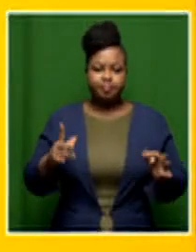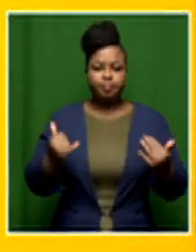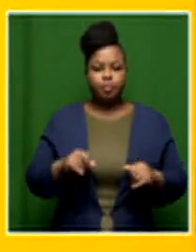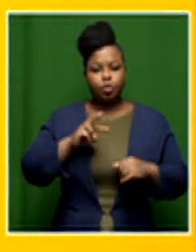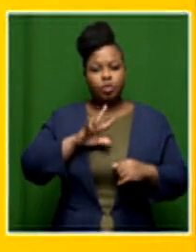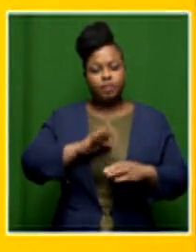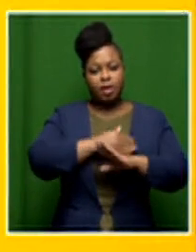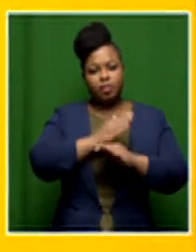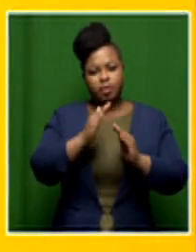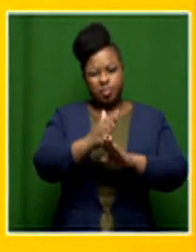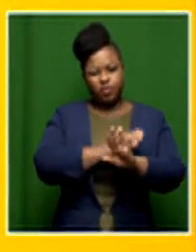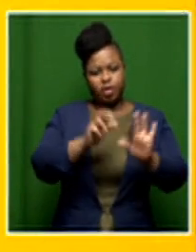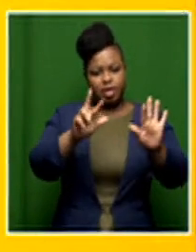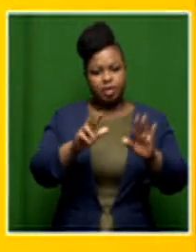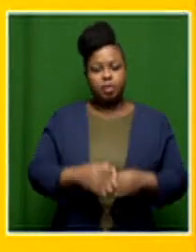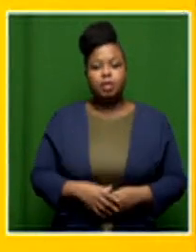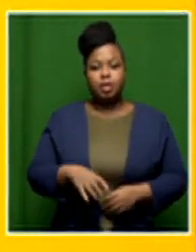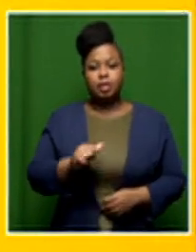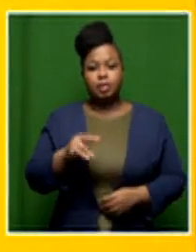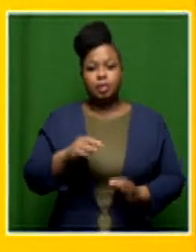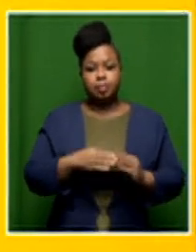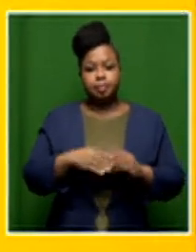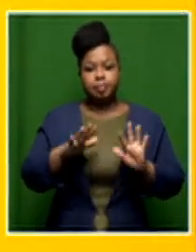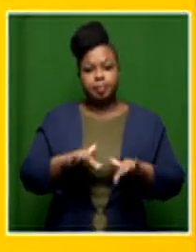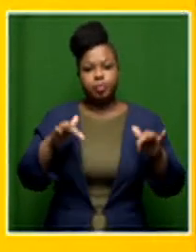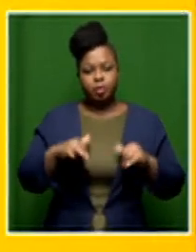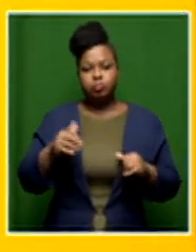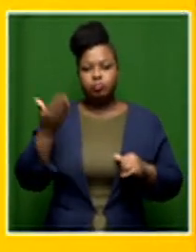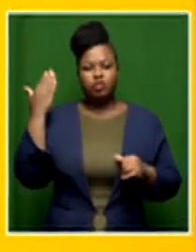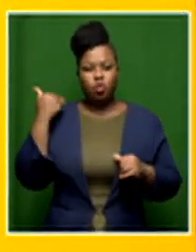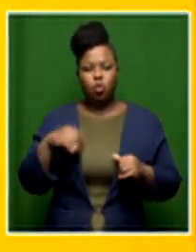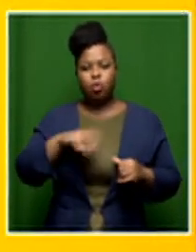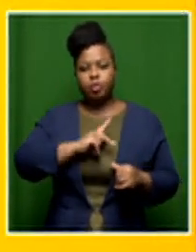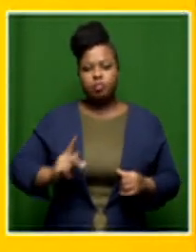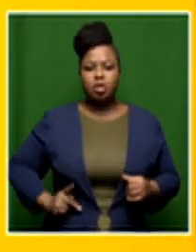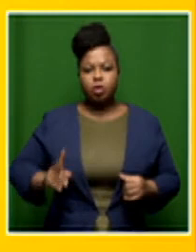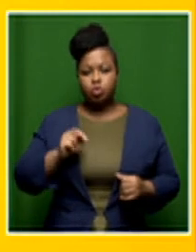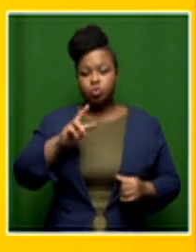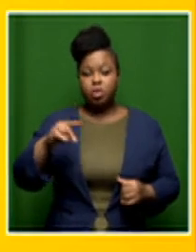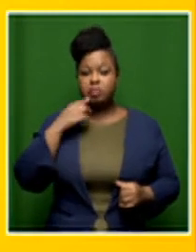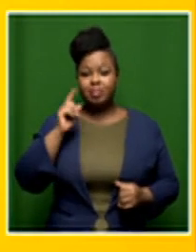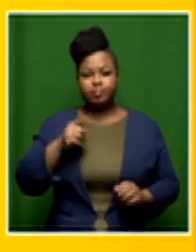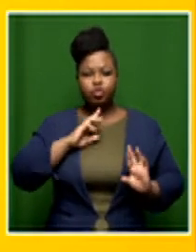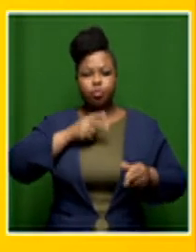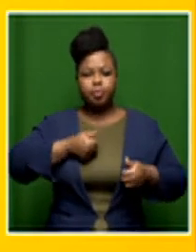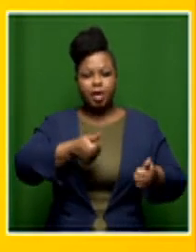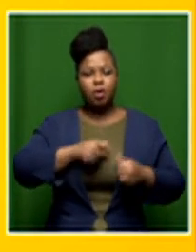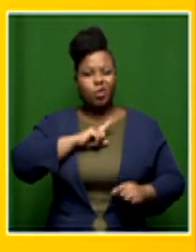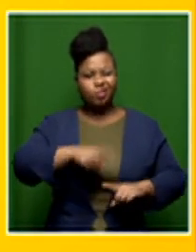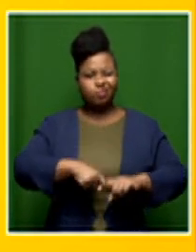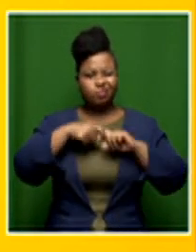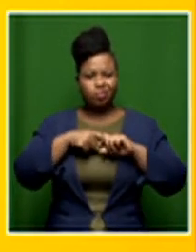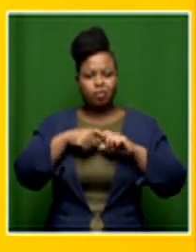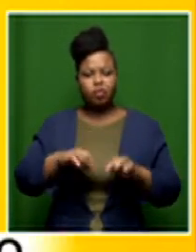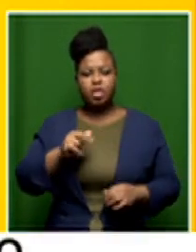All right, 25 minutes before 8, ANC MP and former Northwest Premier Supra Mahumapelo is expected to respond to his